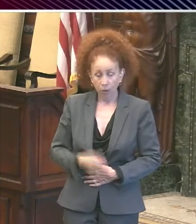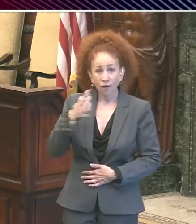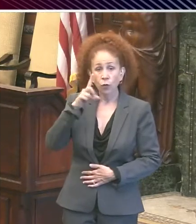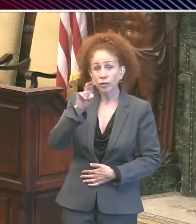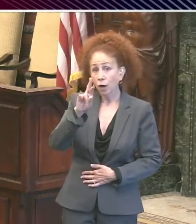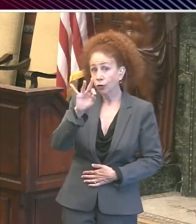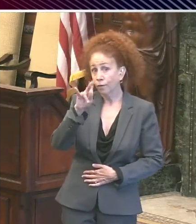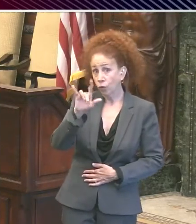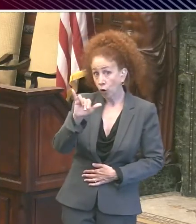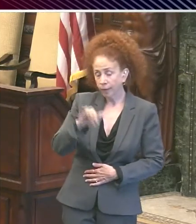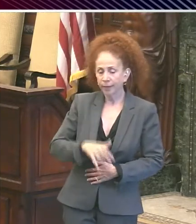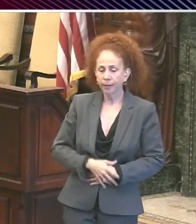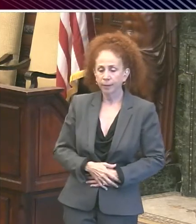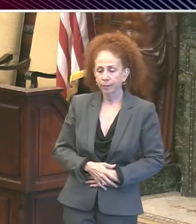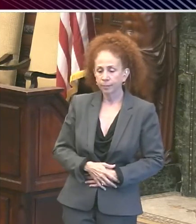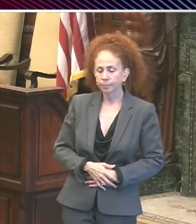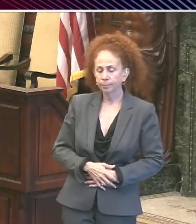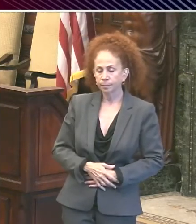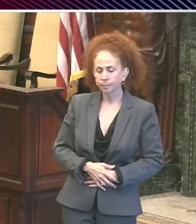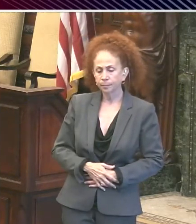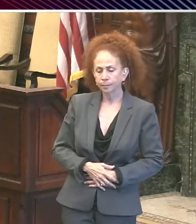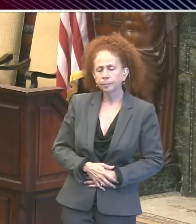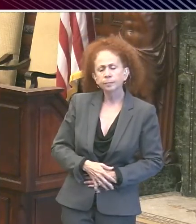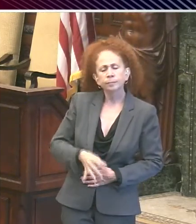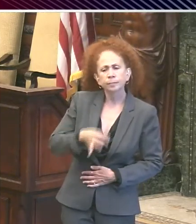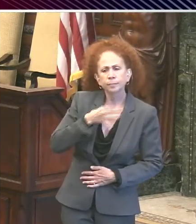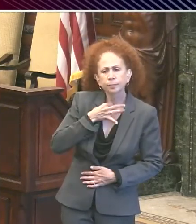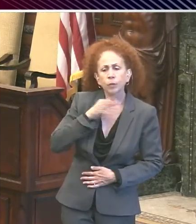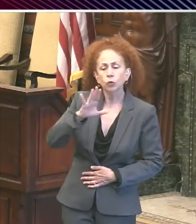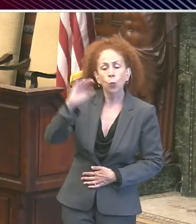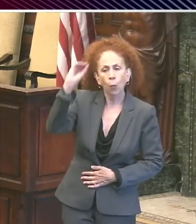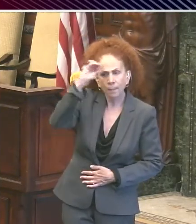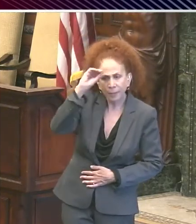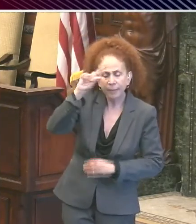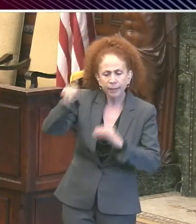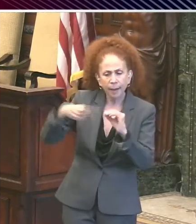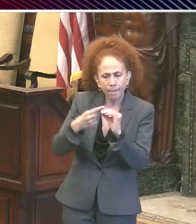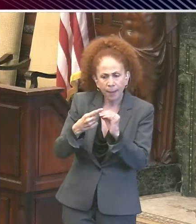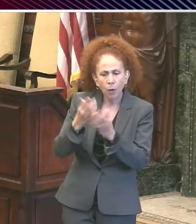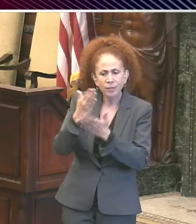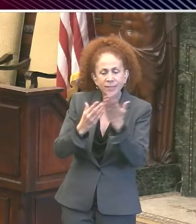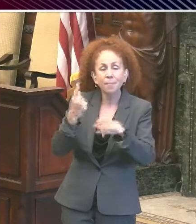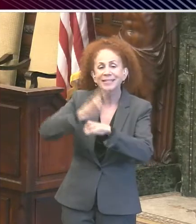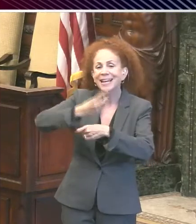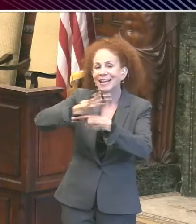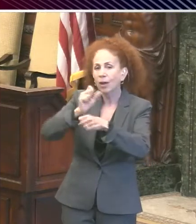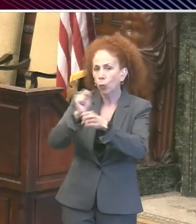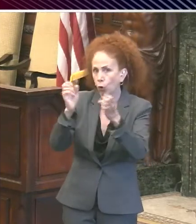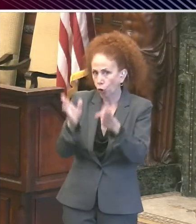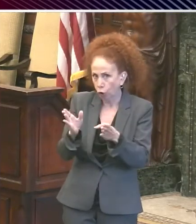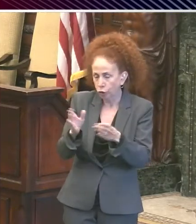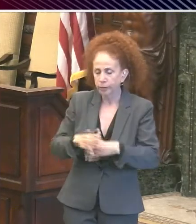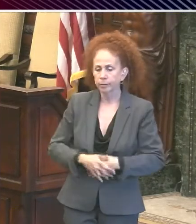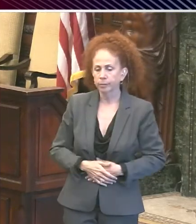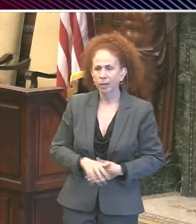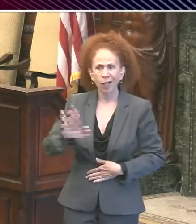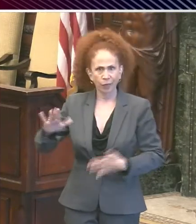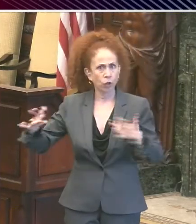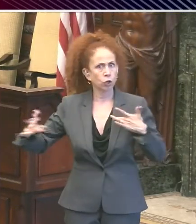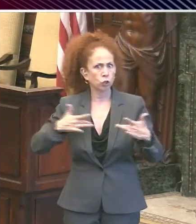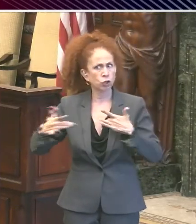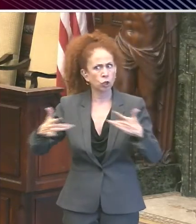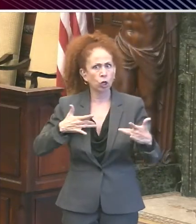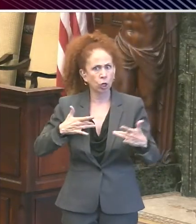Good afternoon to you, Dr. Farley. Just wanted to get your opinion about some daycare workers who are voicing some